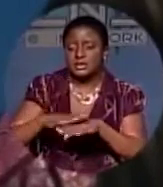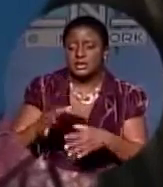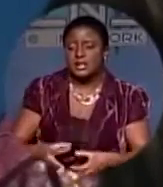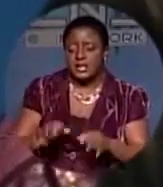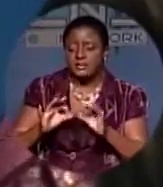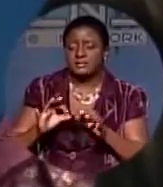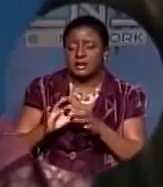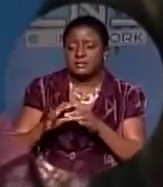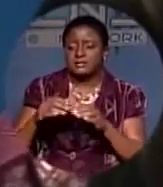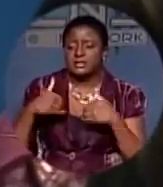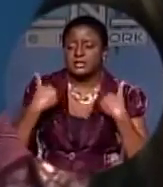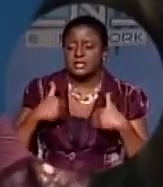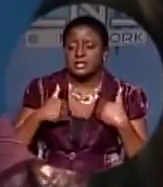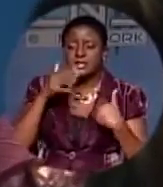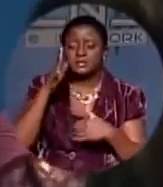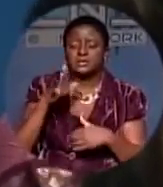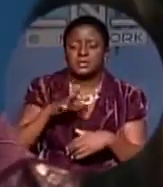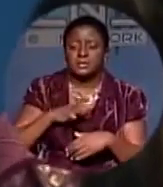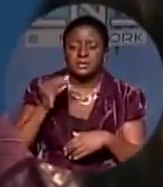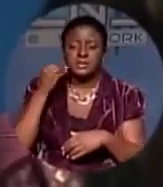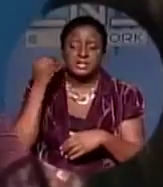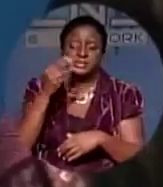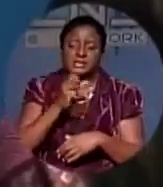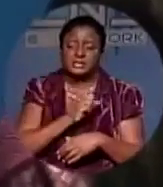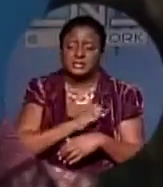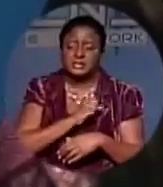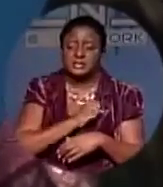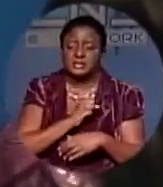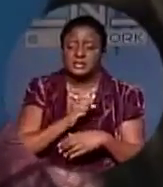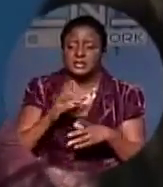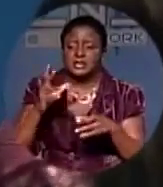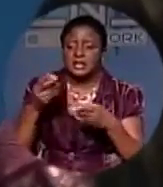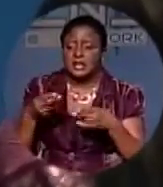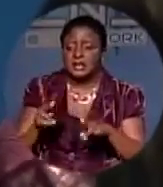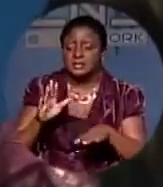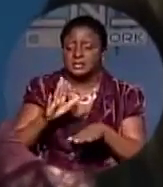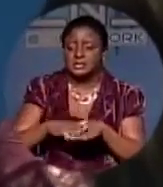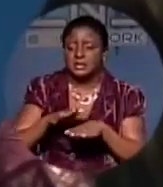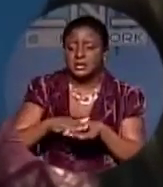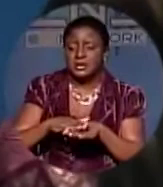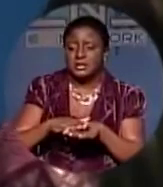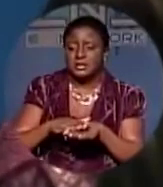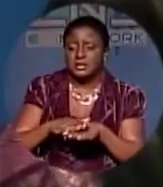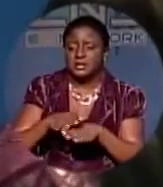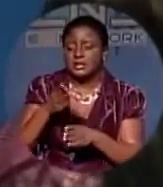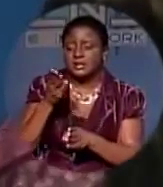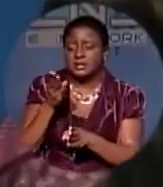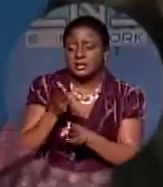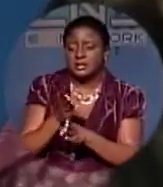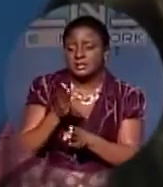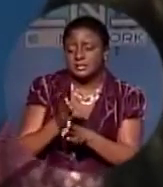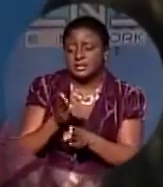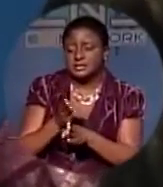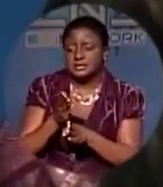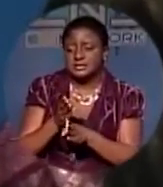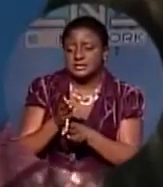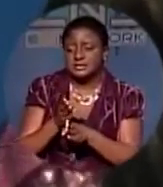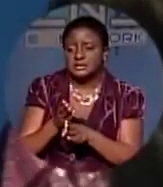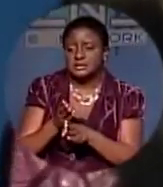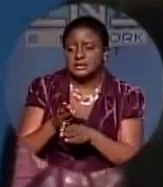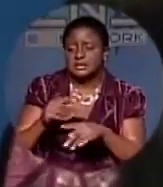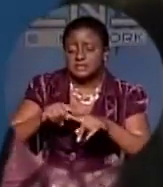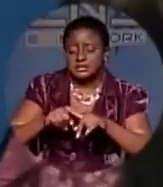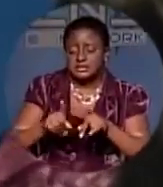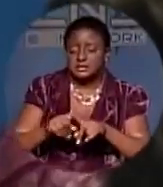takes place on the Bahamian public transportation system. So it's basically giving an analogy about life, about how you have different choices where you